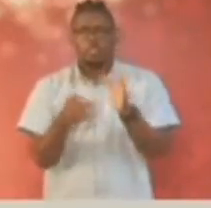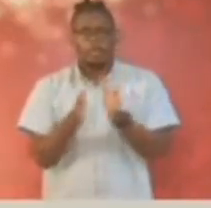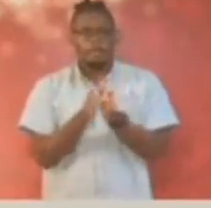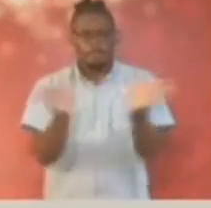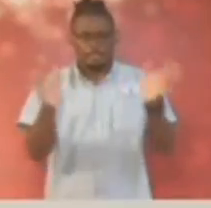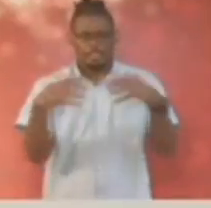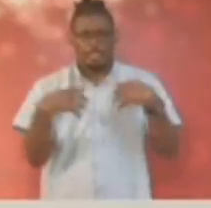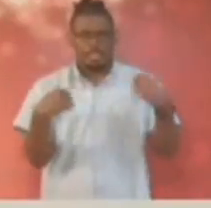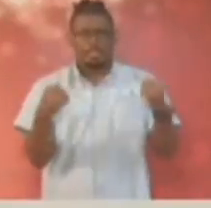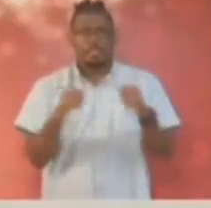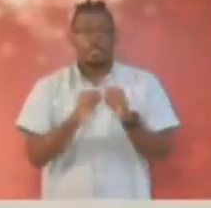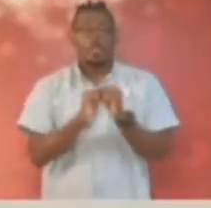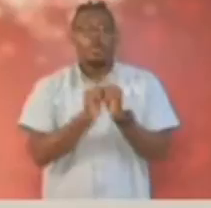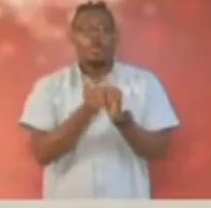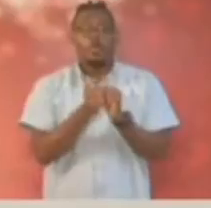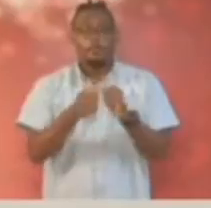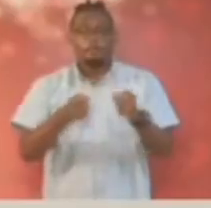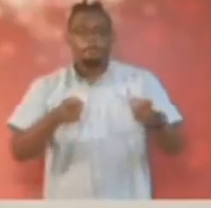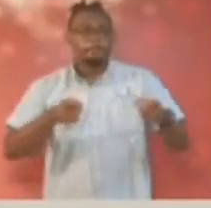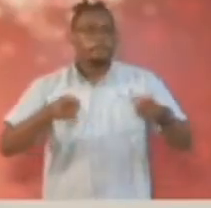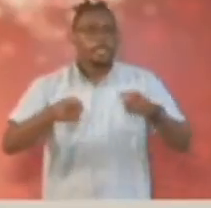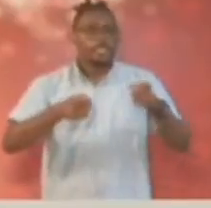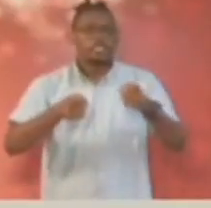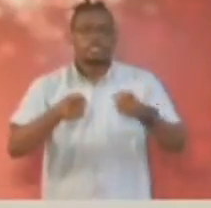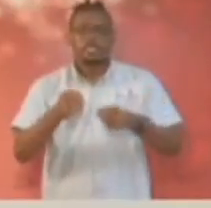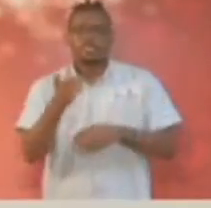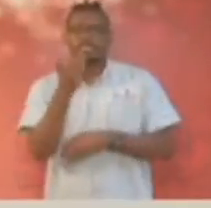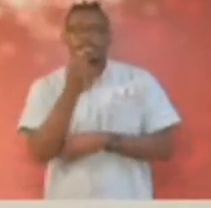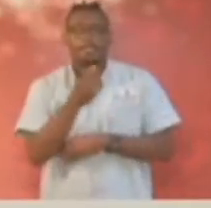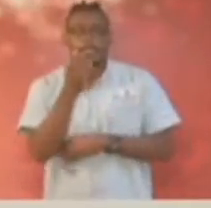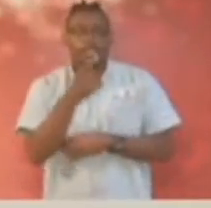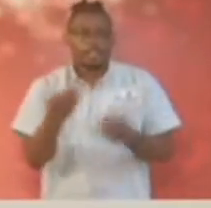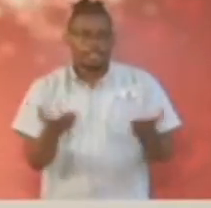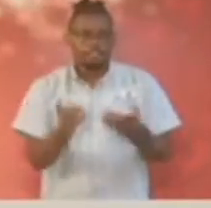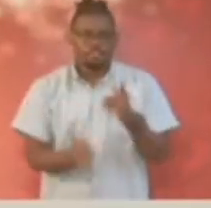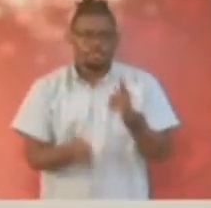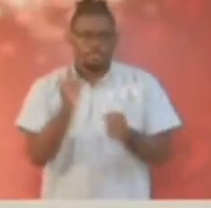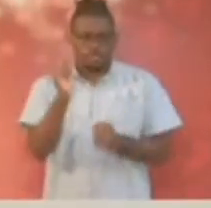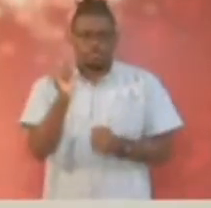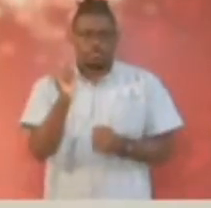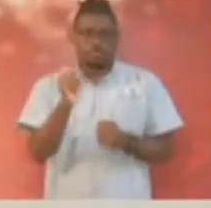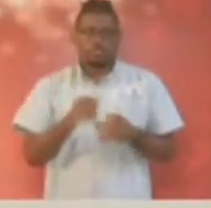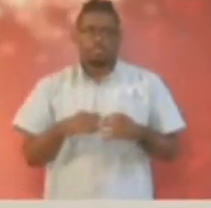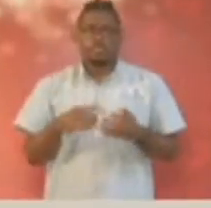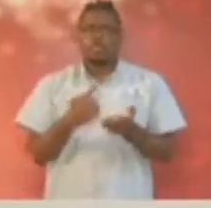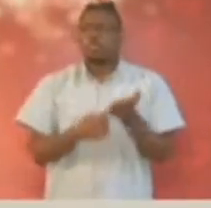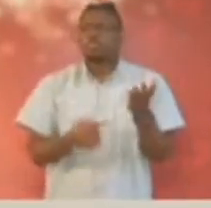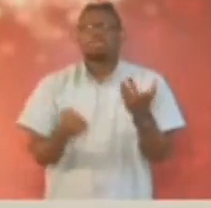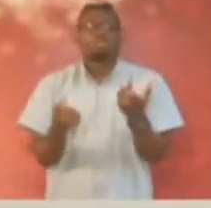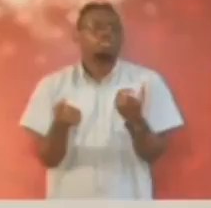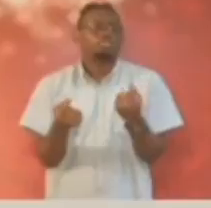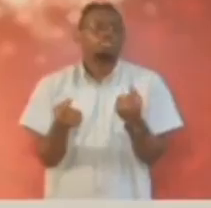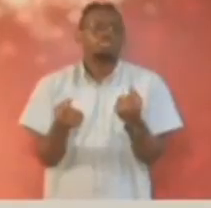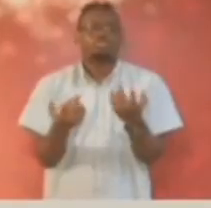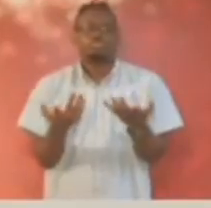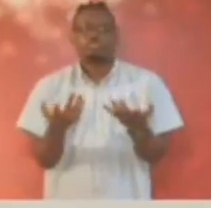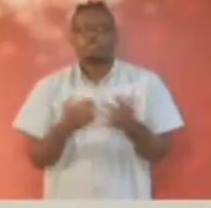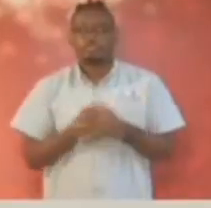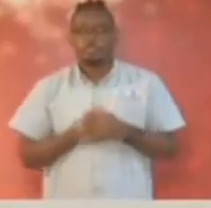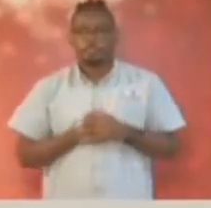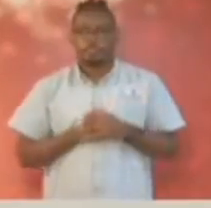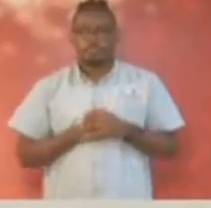managing diabetes in this country in general. And you may wish to ask me what